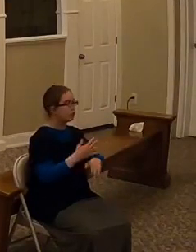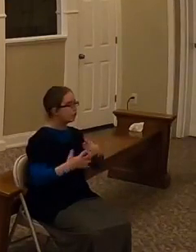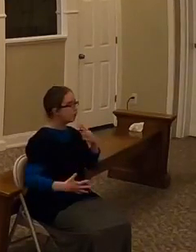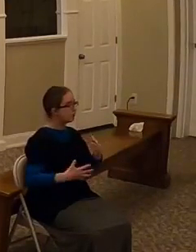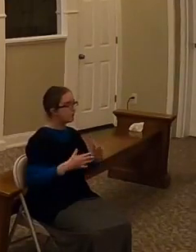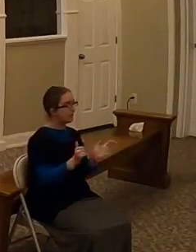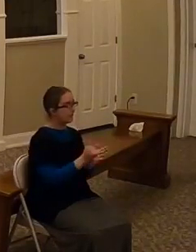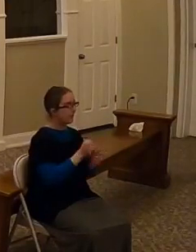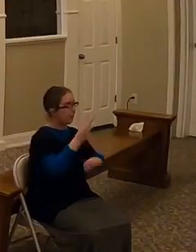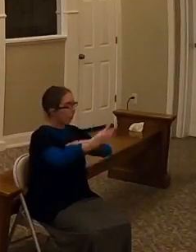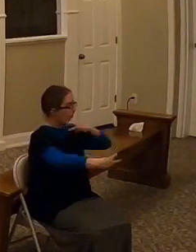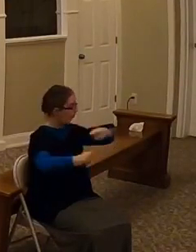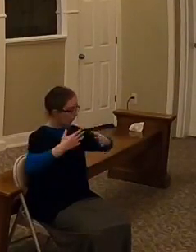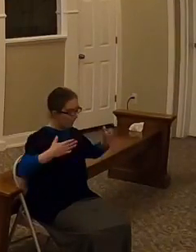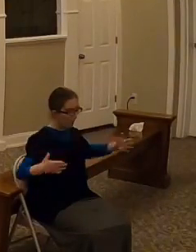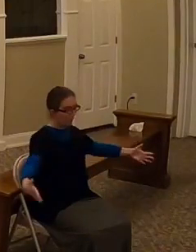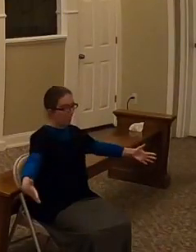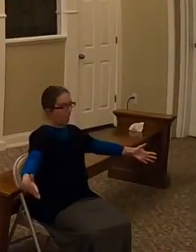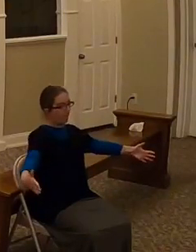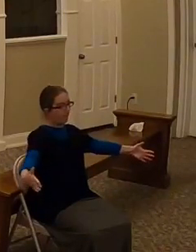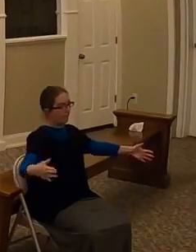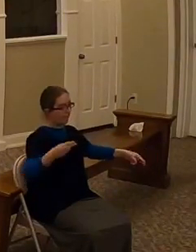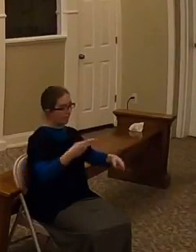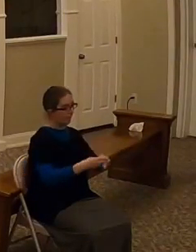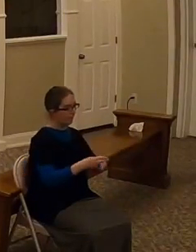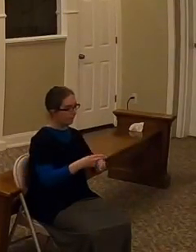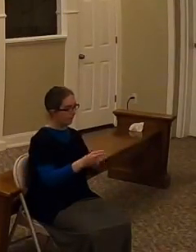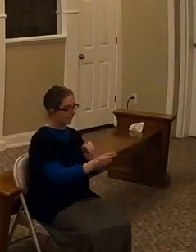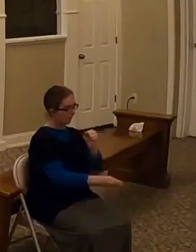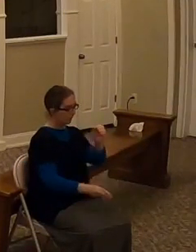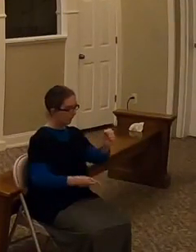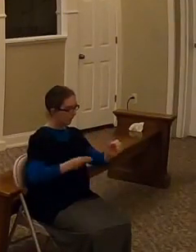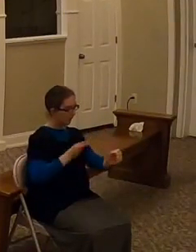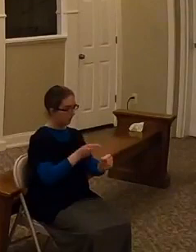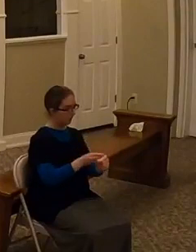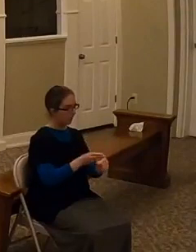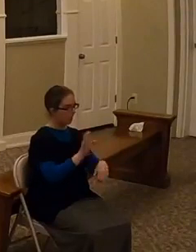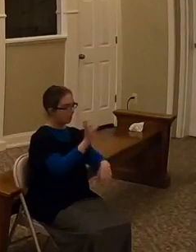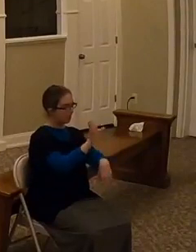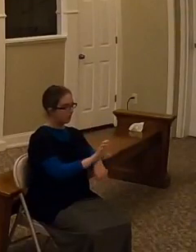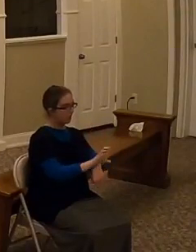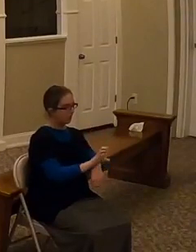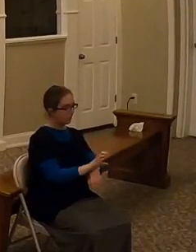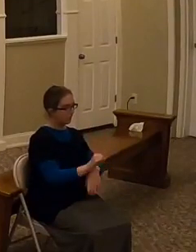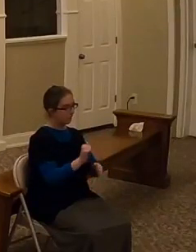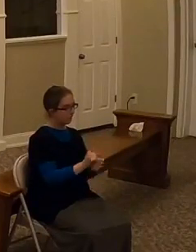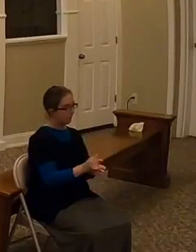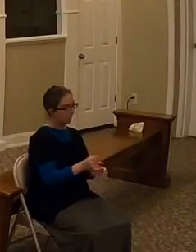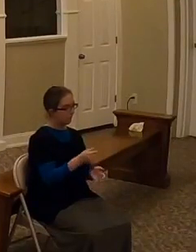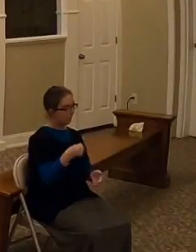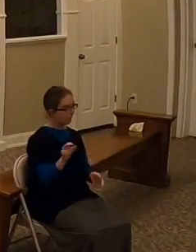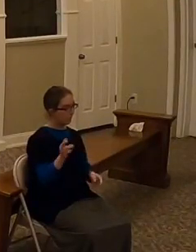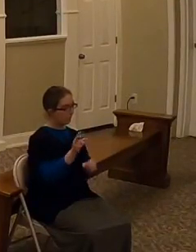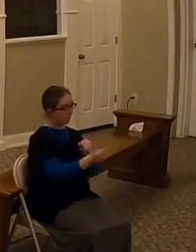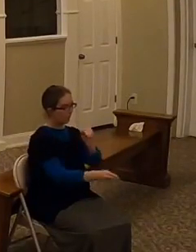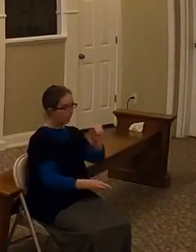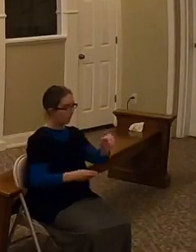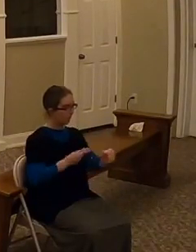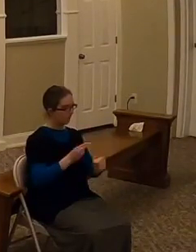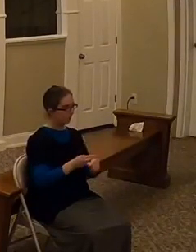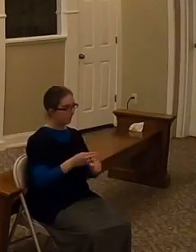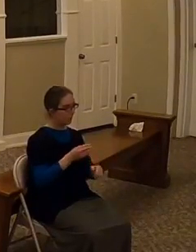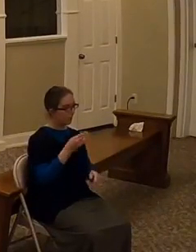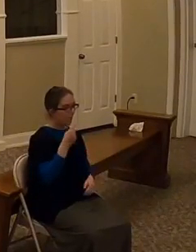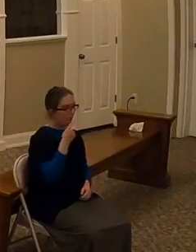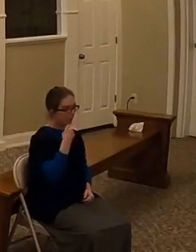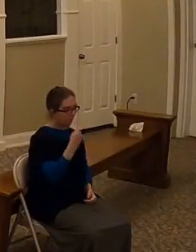that's worldwide, you know. It's called Universal Church. That's why, that's what their name means, is universal. But you know what